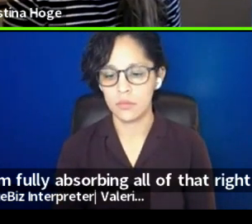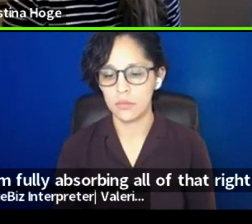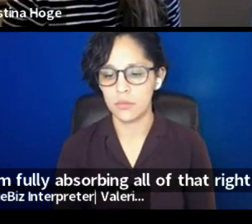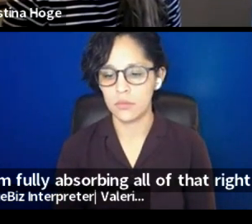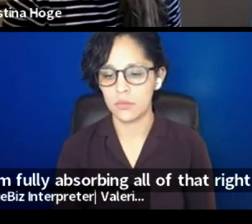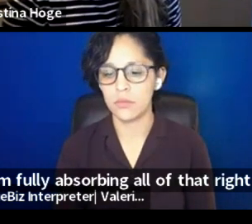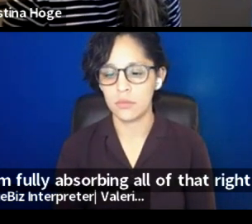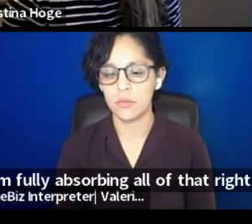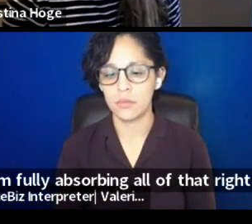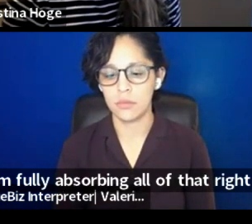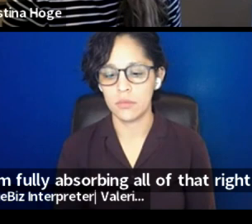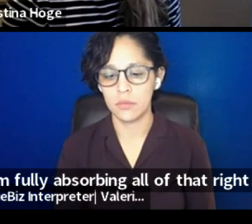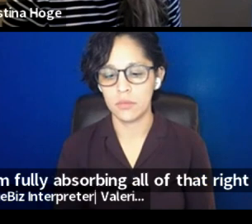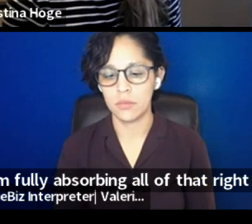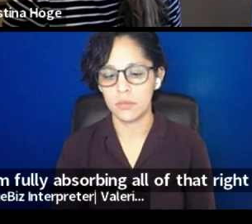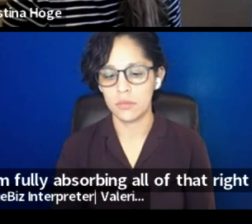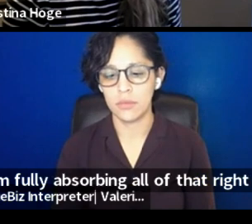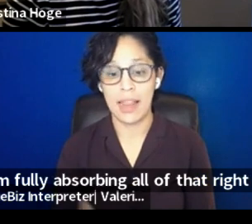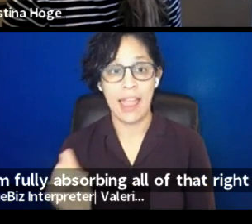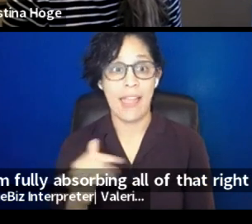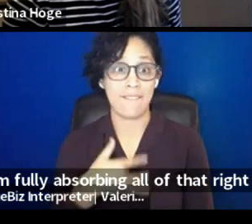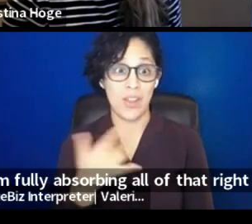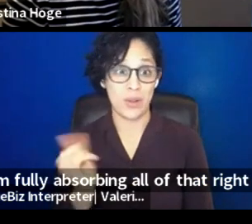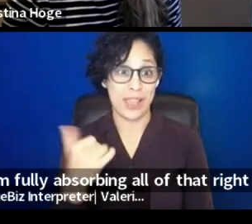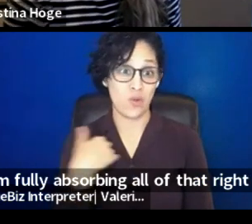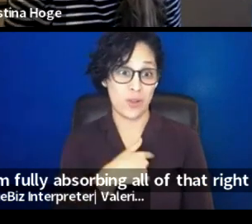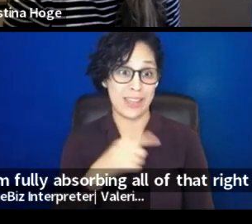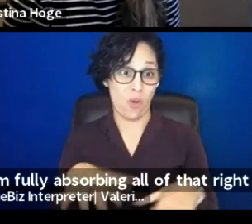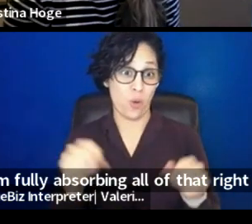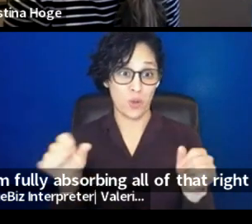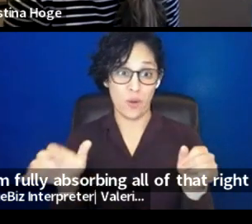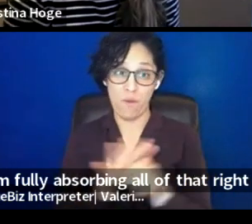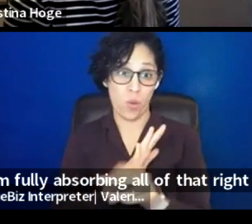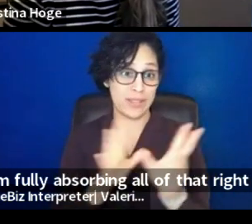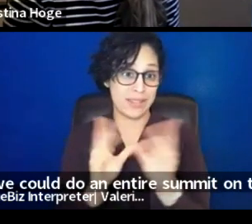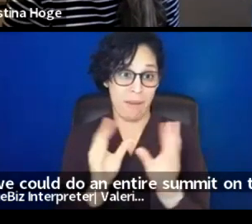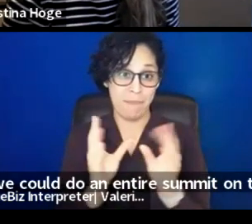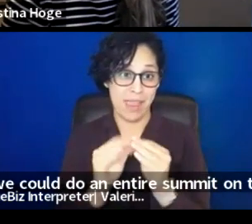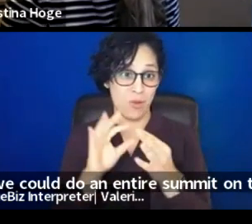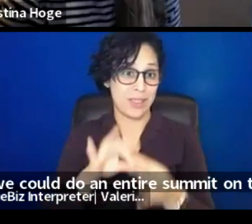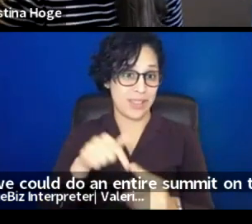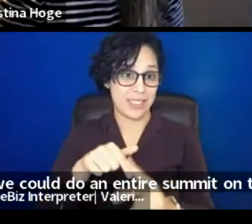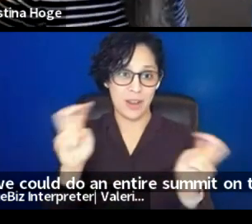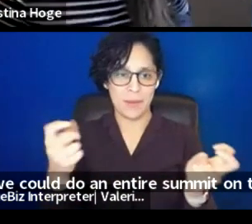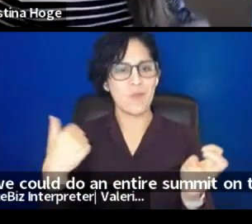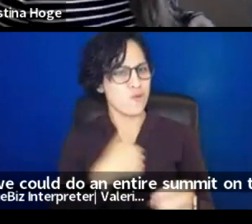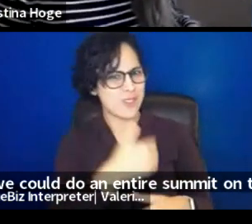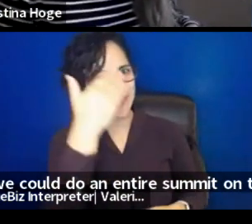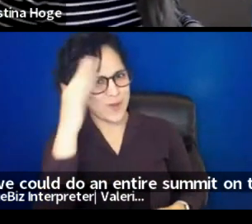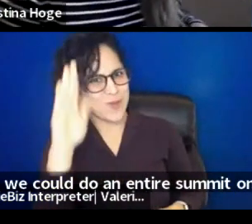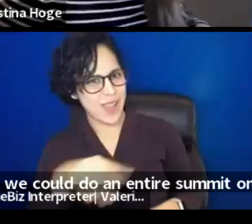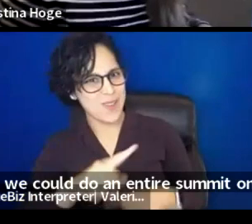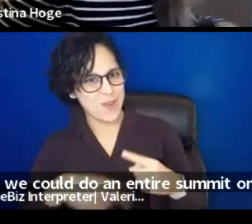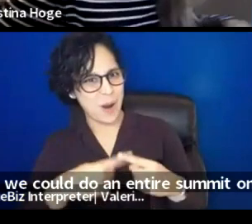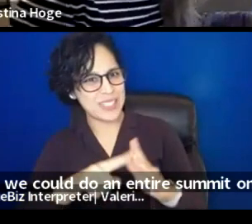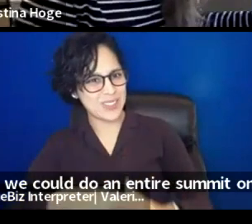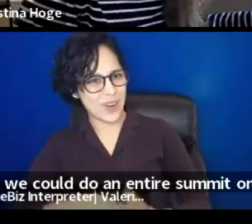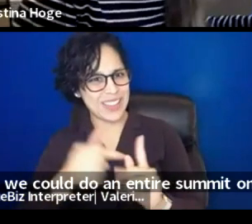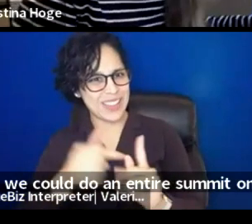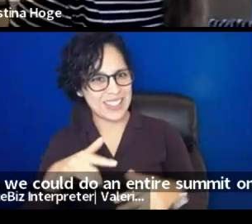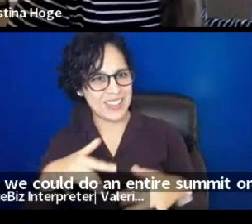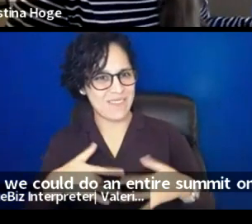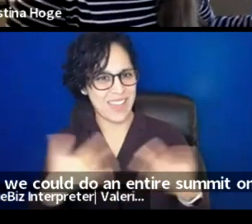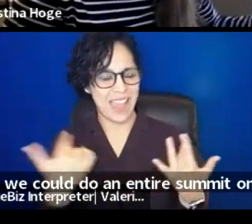I feel like we could do an entire summit on this. And I think we knew that when we started, and I'm looking up